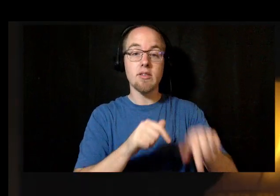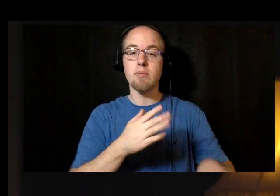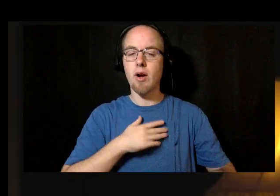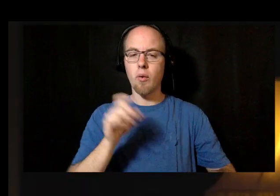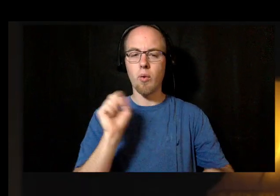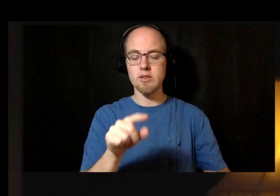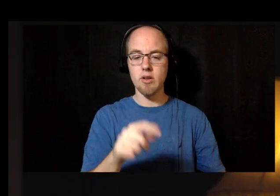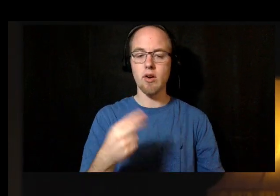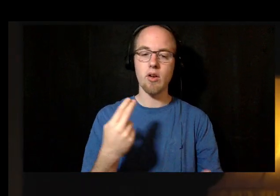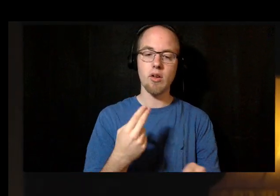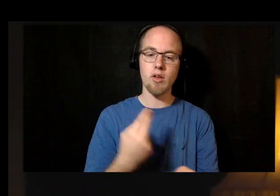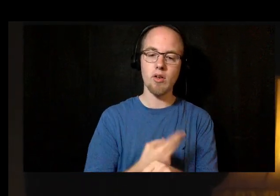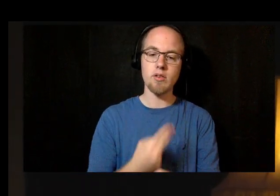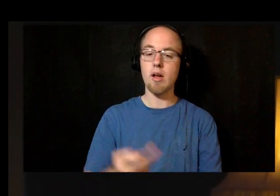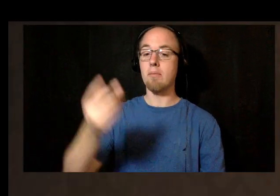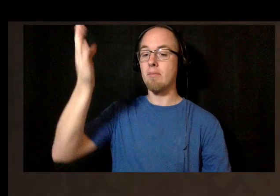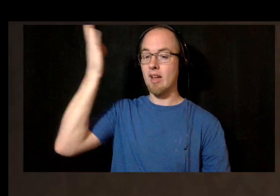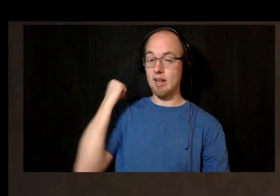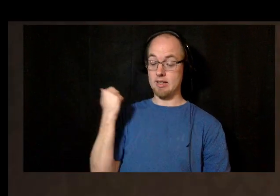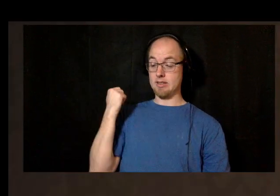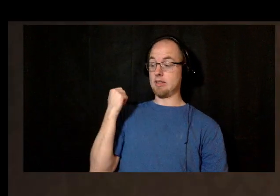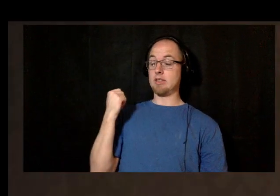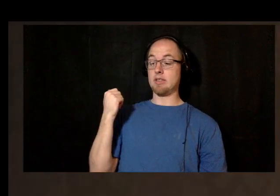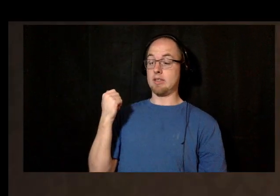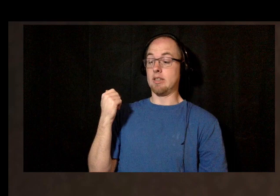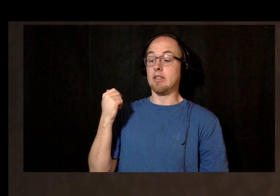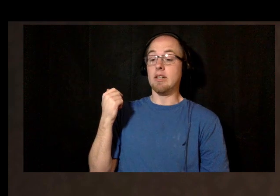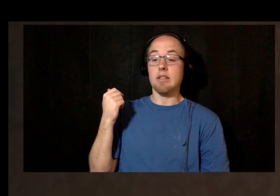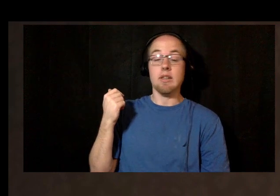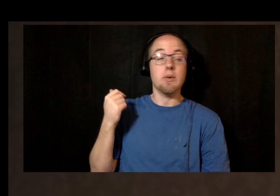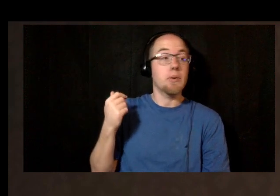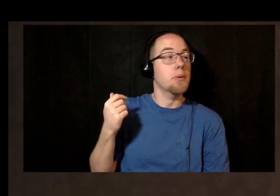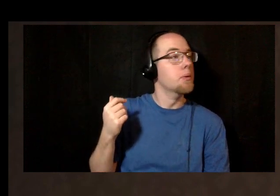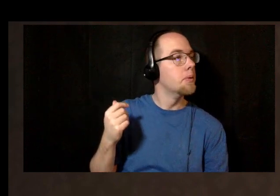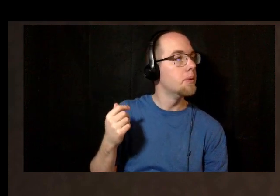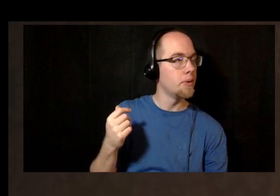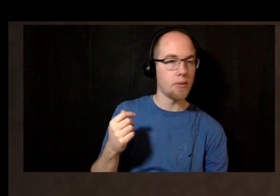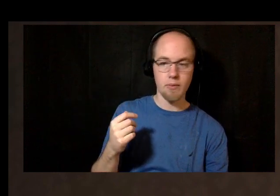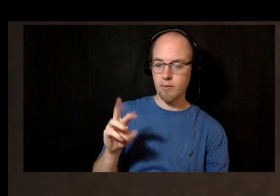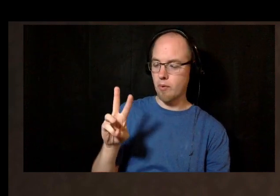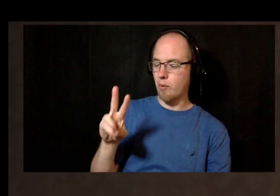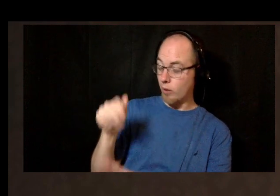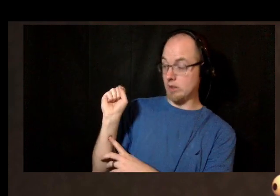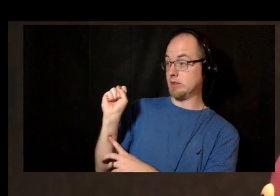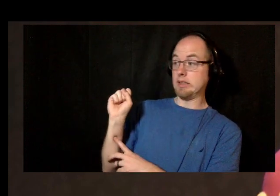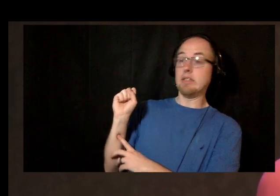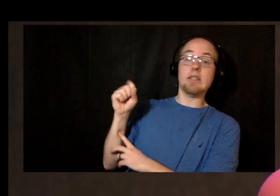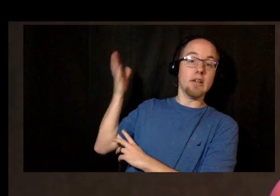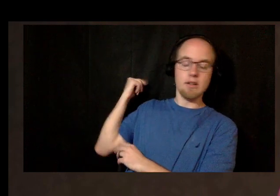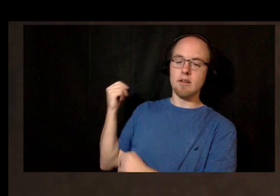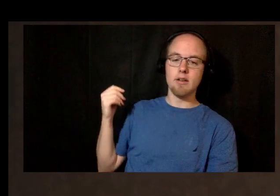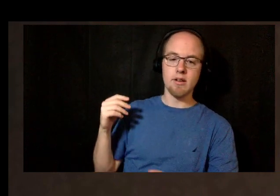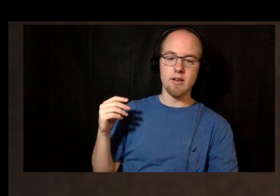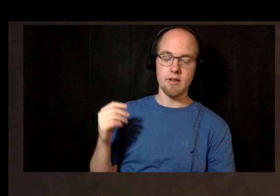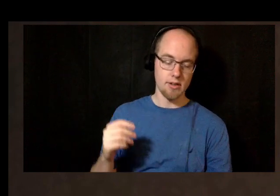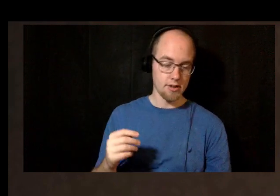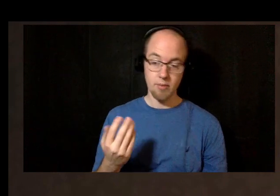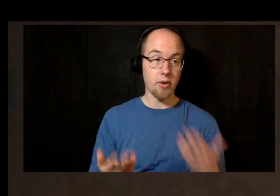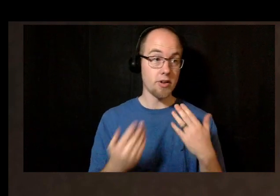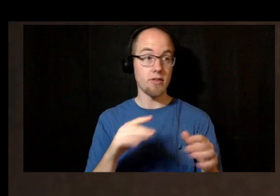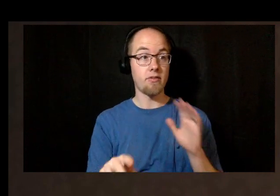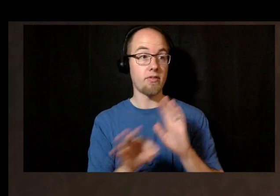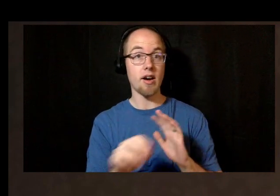of past tense in that sentence unnerved me slightly. I'm like, oh, I should probably just find another